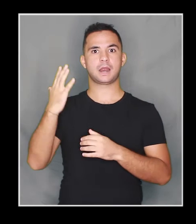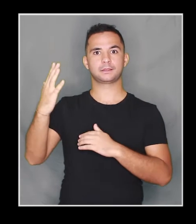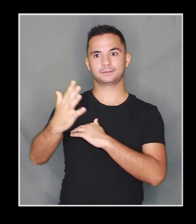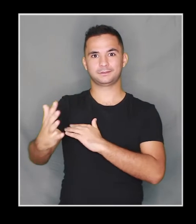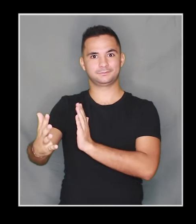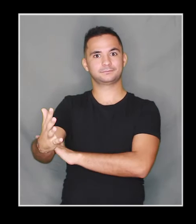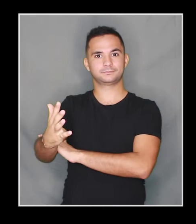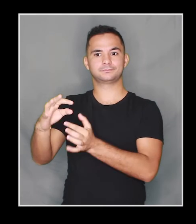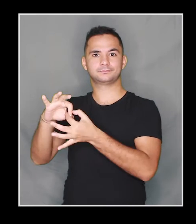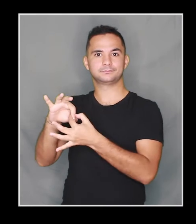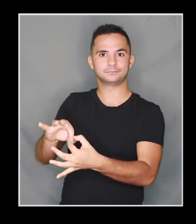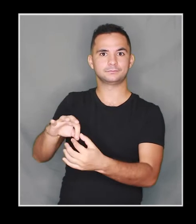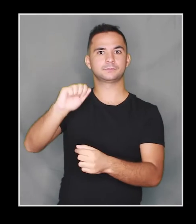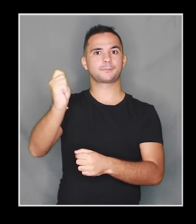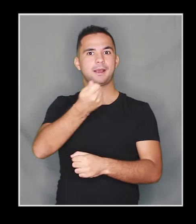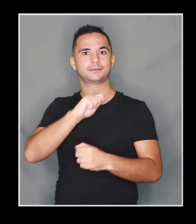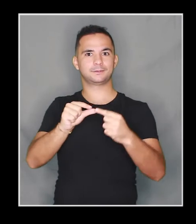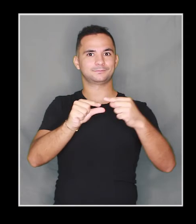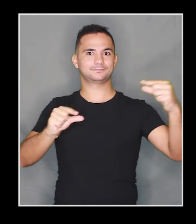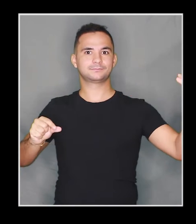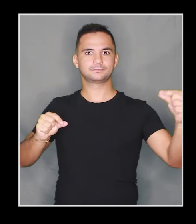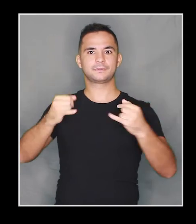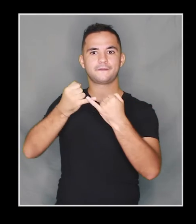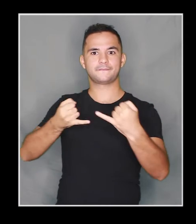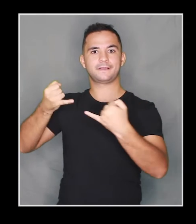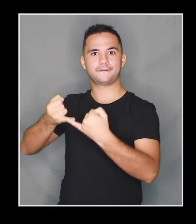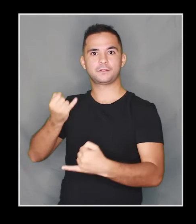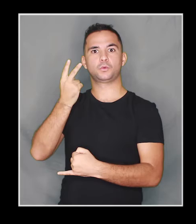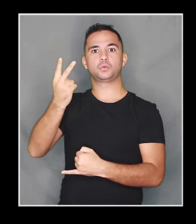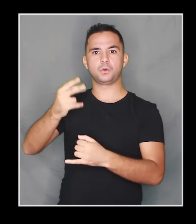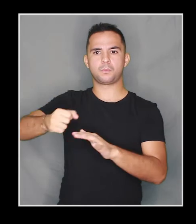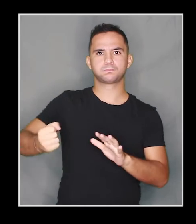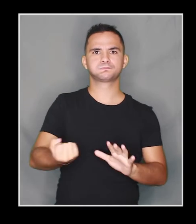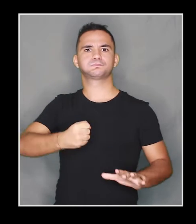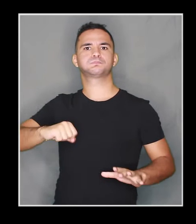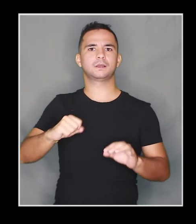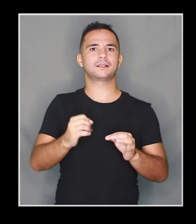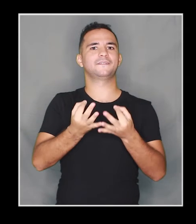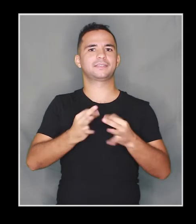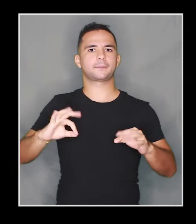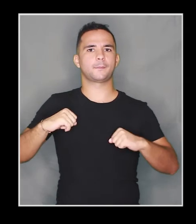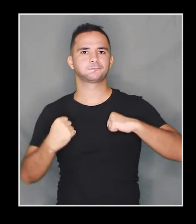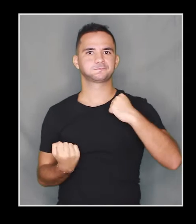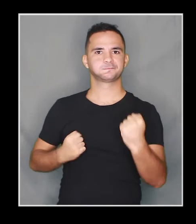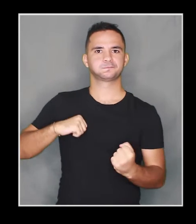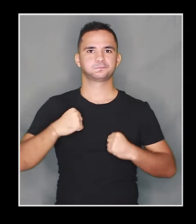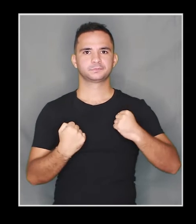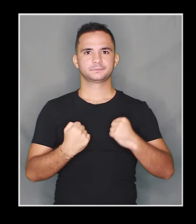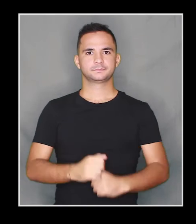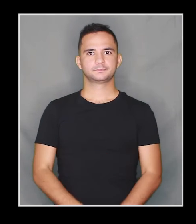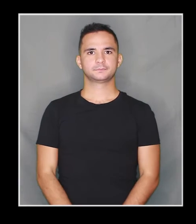They have flexible knees and can draw their sword thanks to a string running through their right